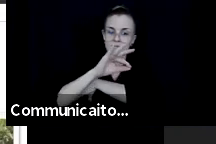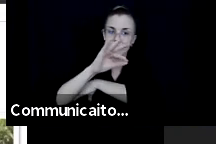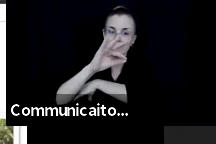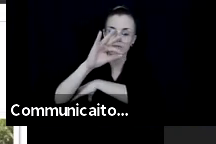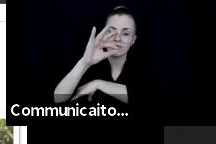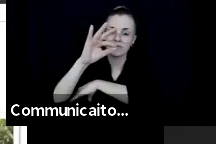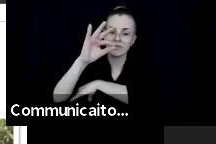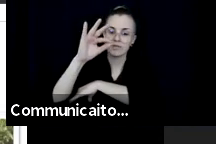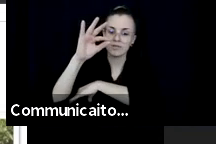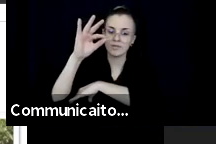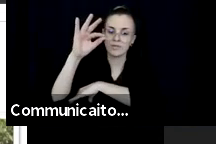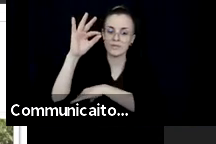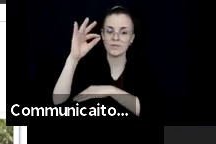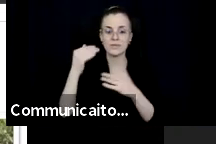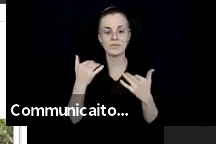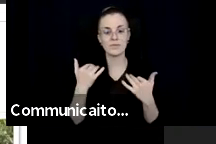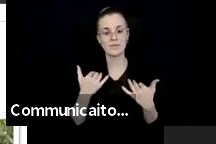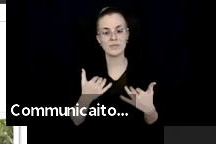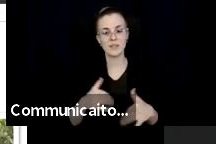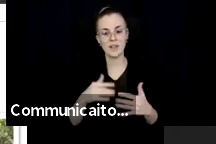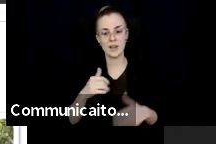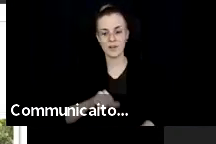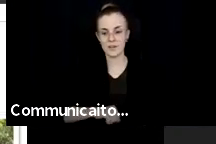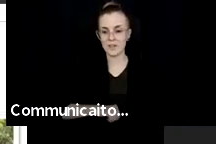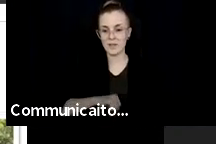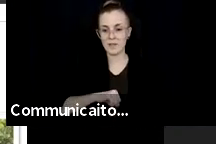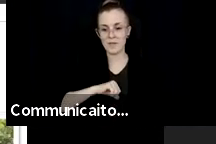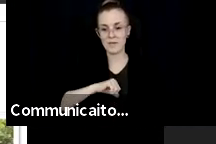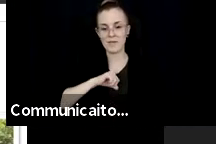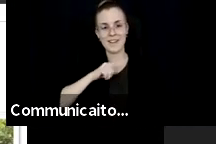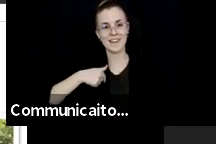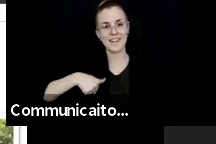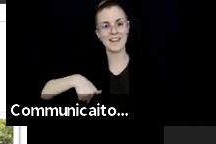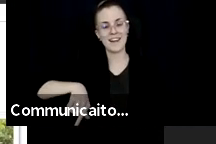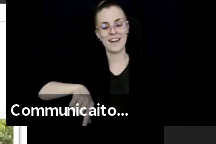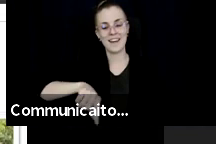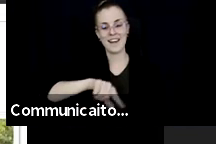light, what so proudly we